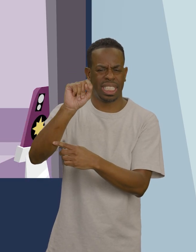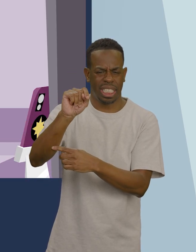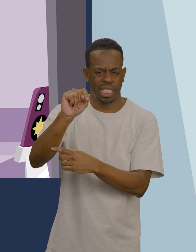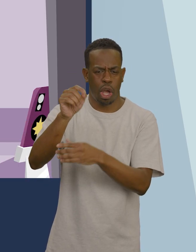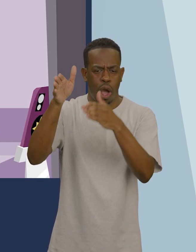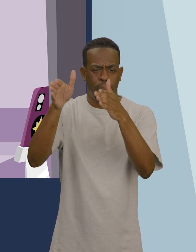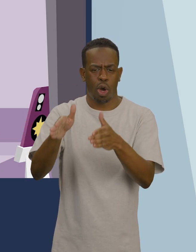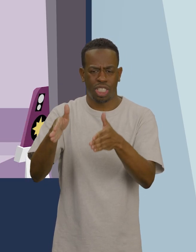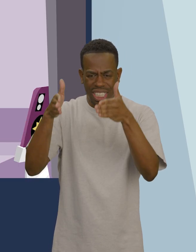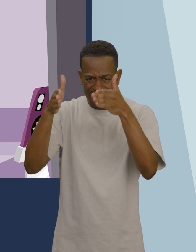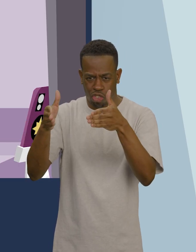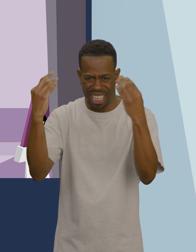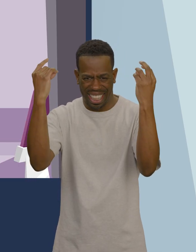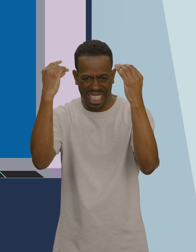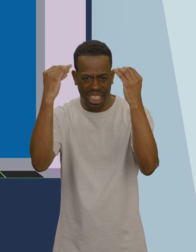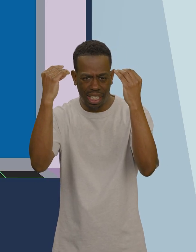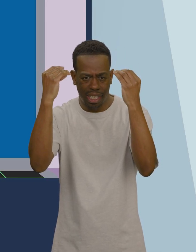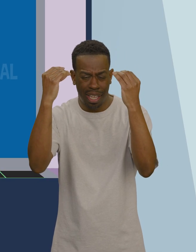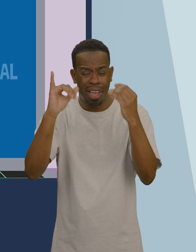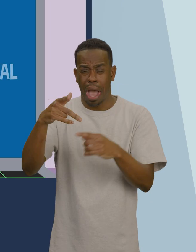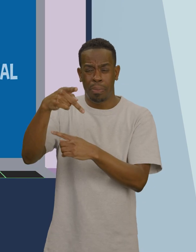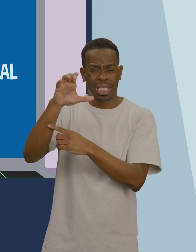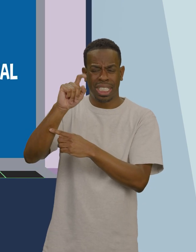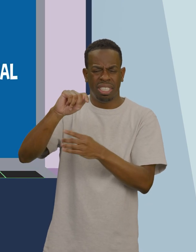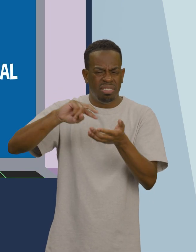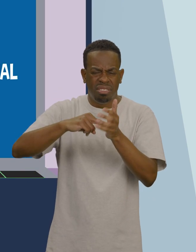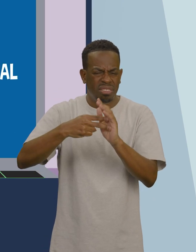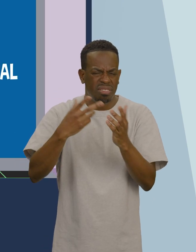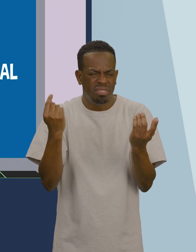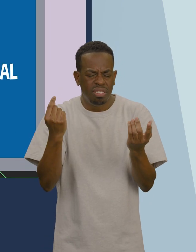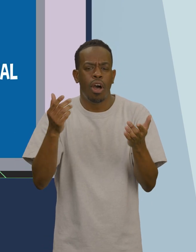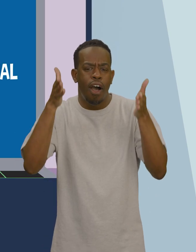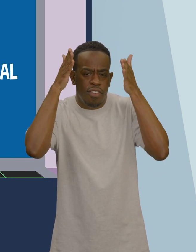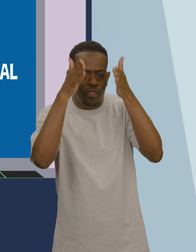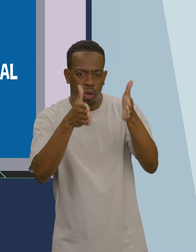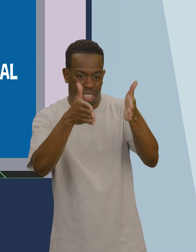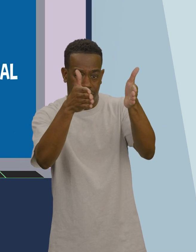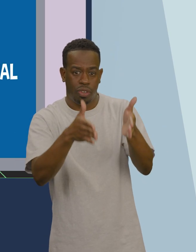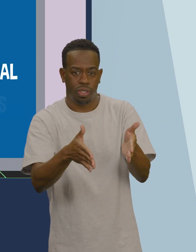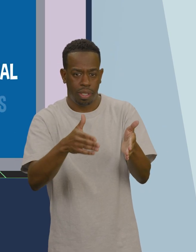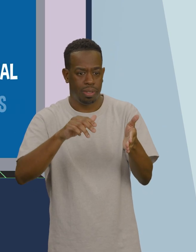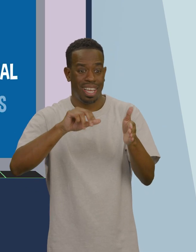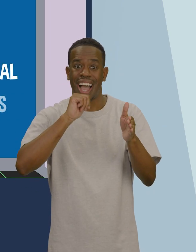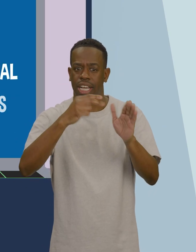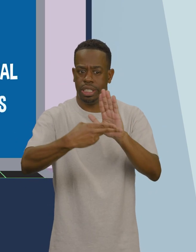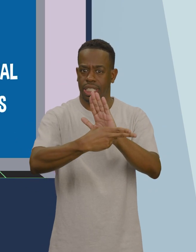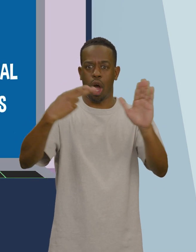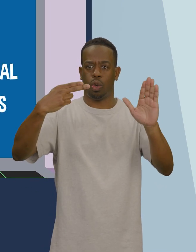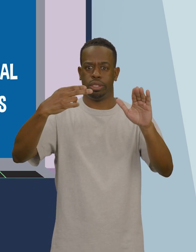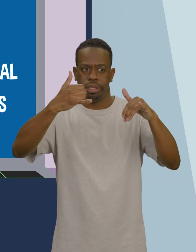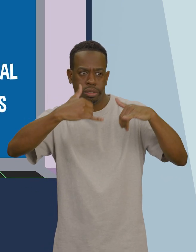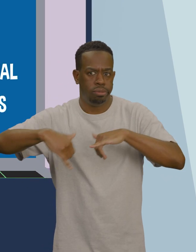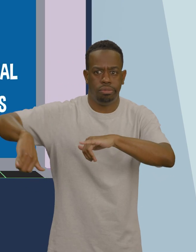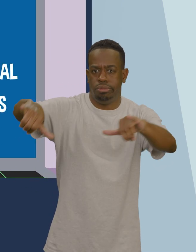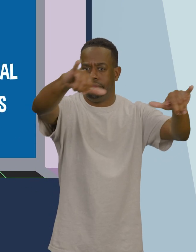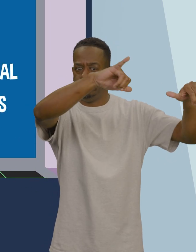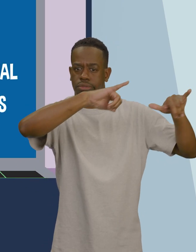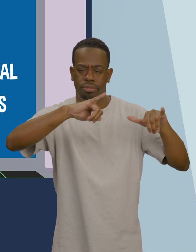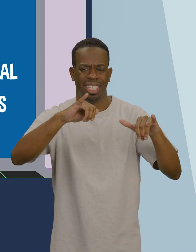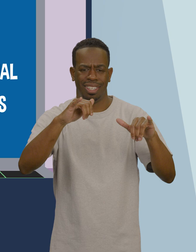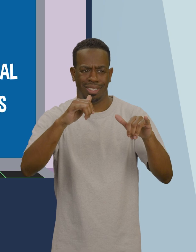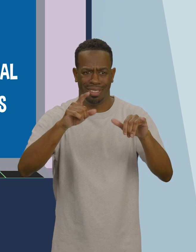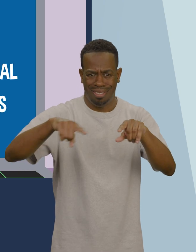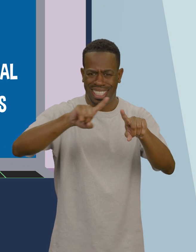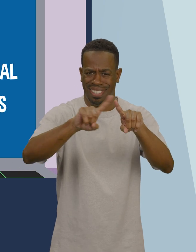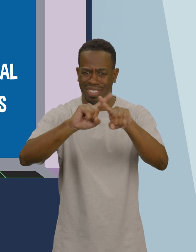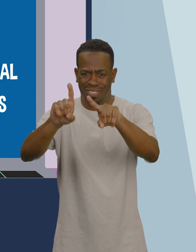person-centered thinking, or PCT. PCT focuses on everyone as an individual, not a diagnosis or a group where everyone